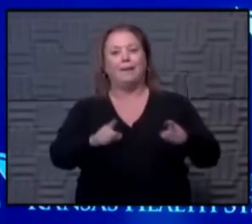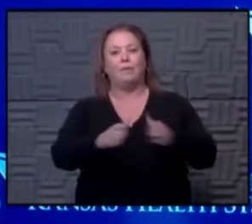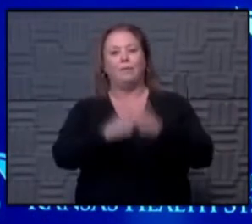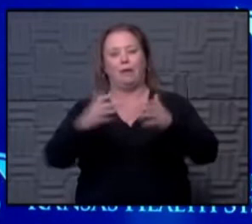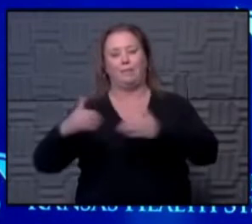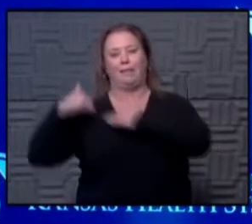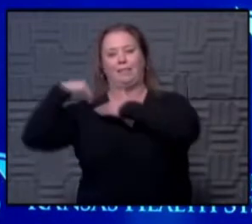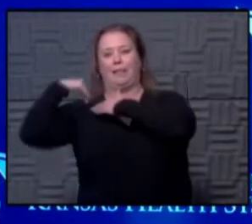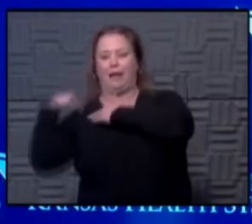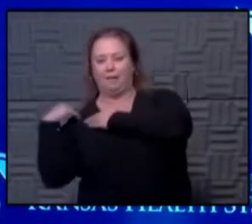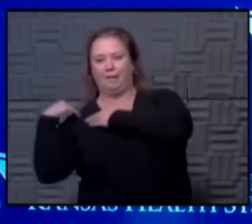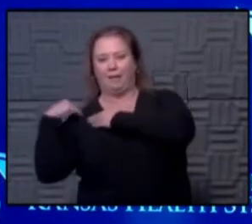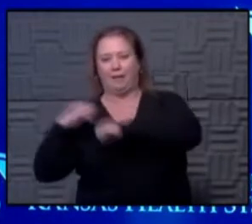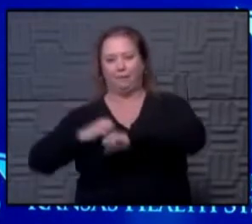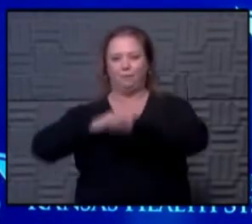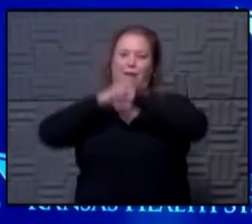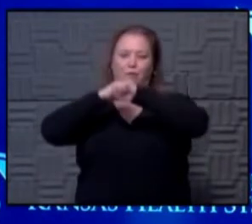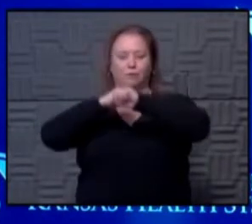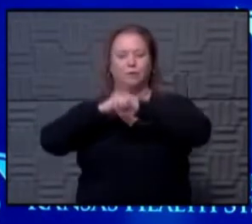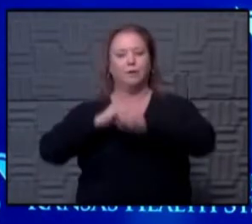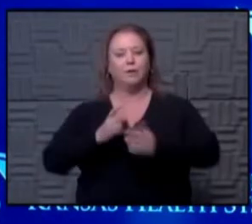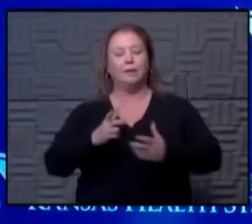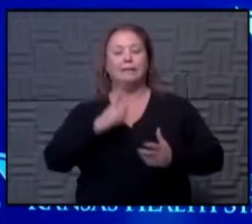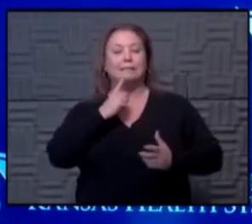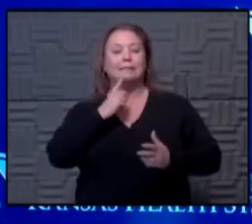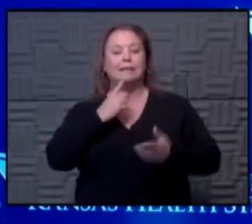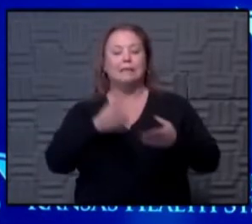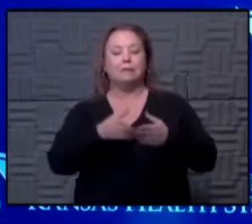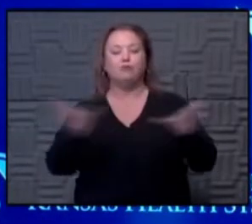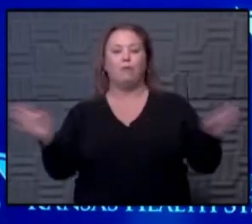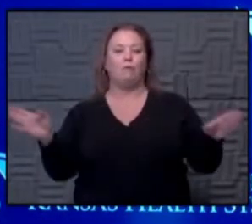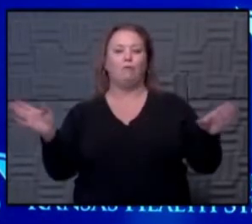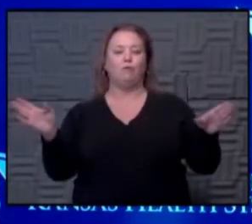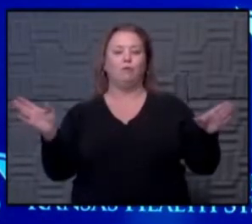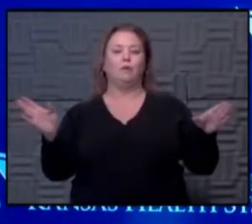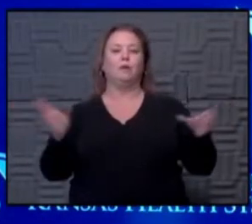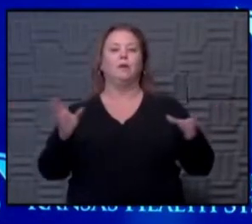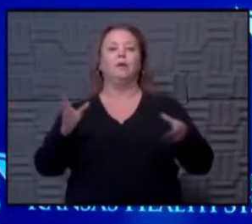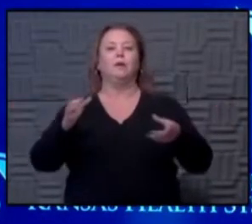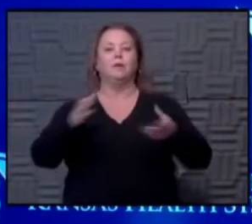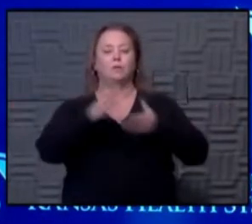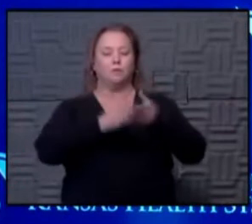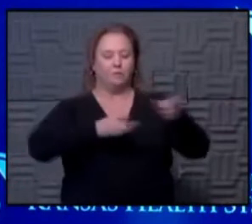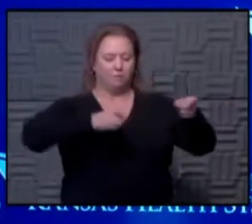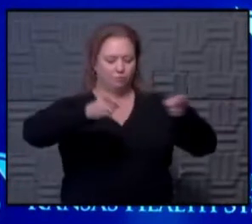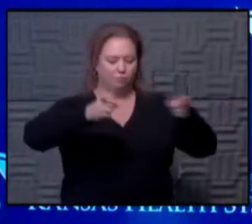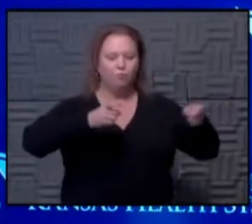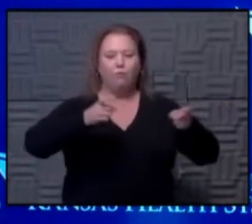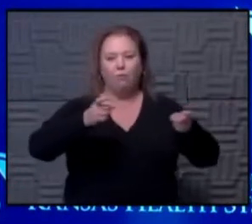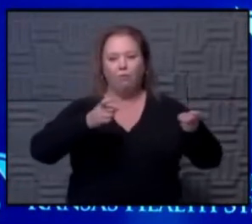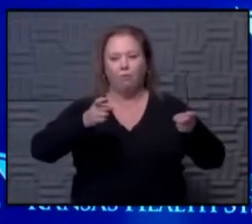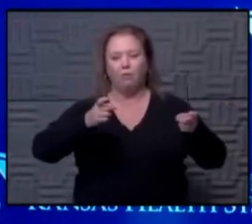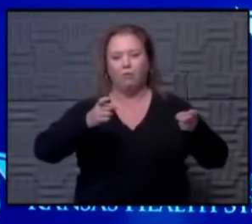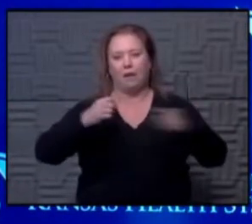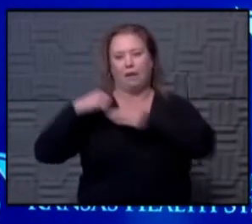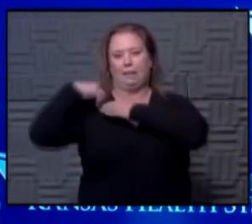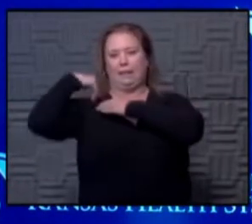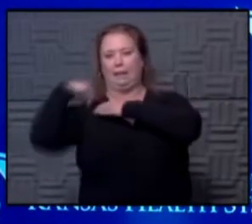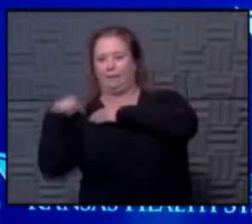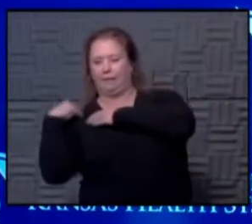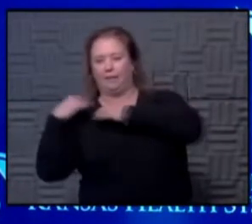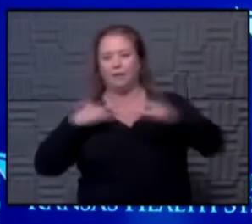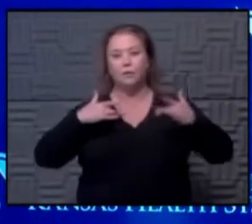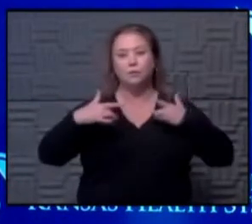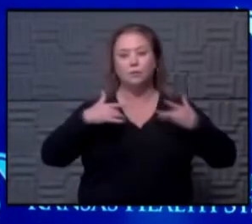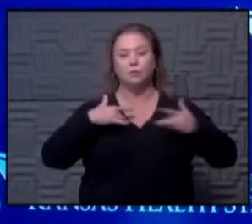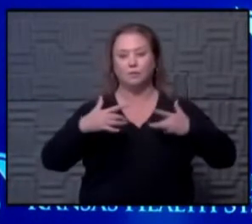relief. Or protection that says, in general, there's some control around what liability concerns